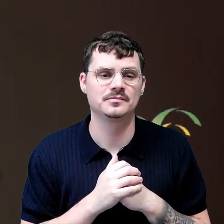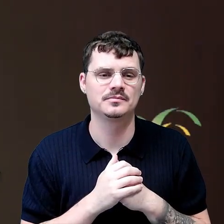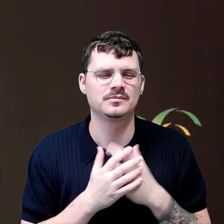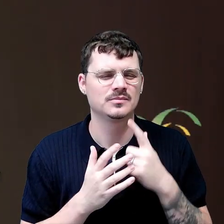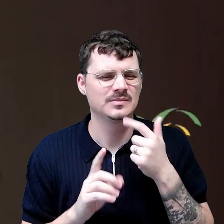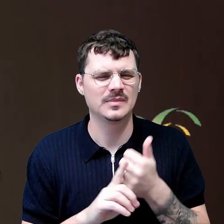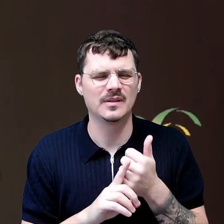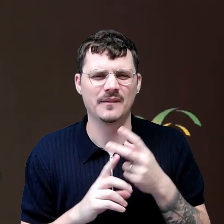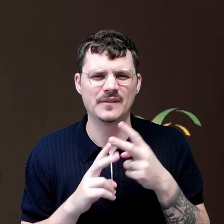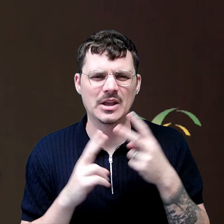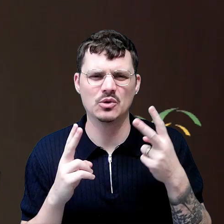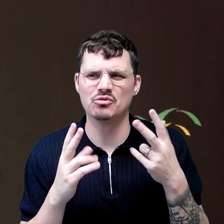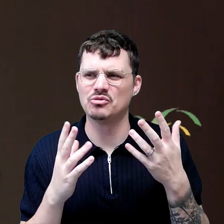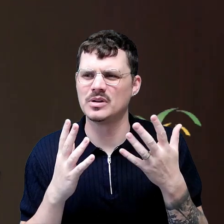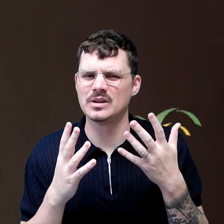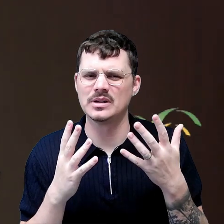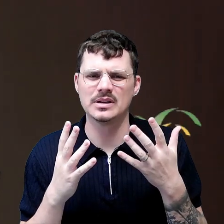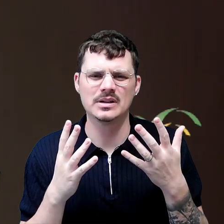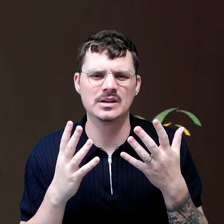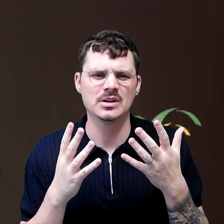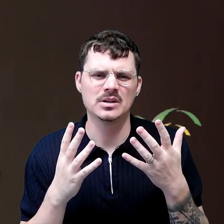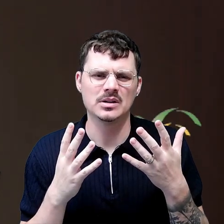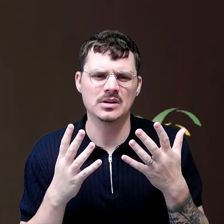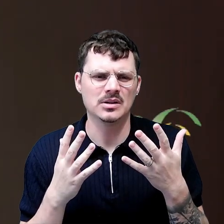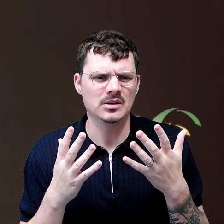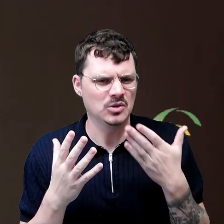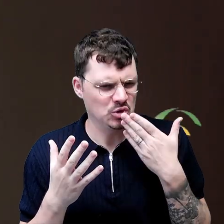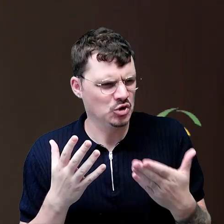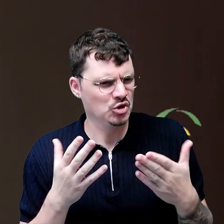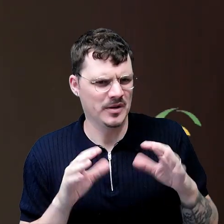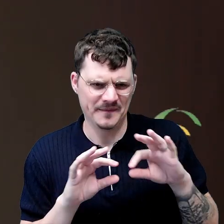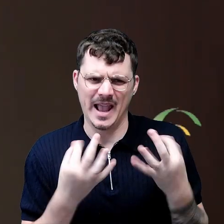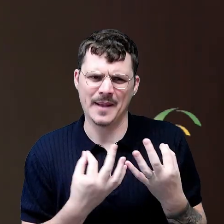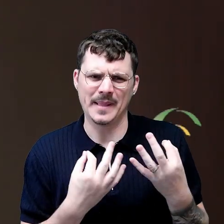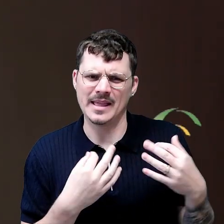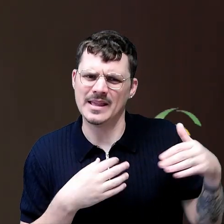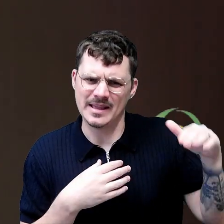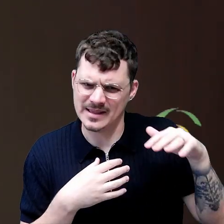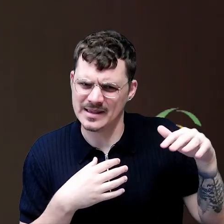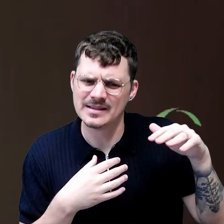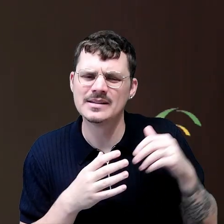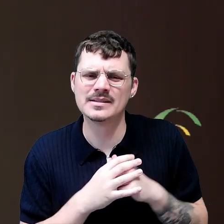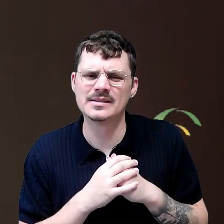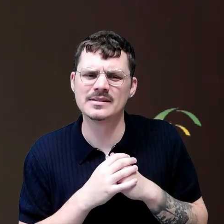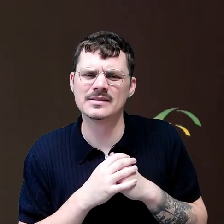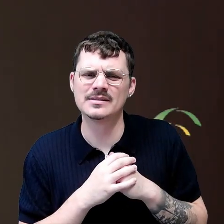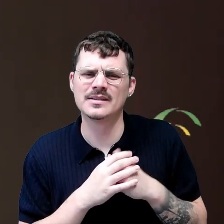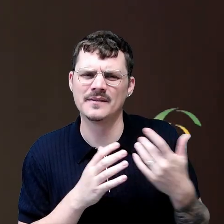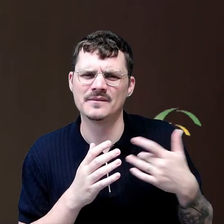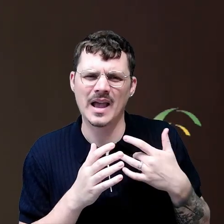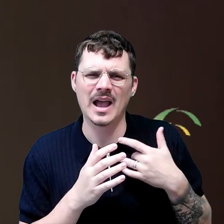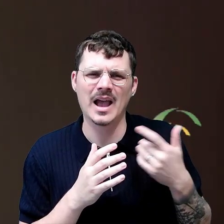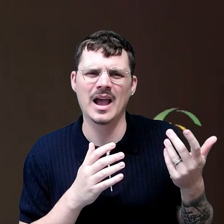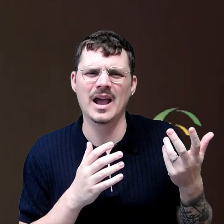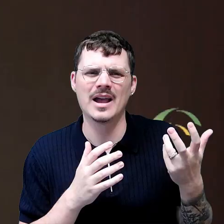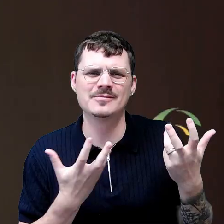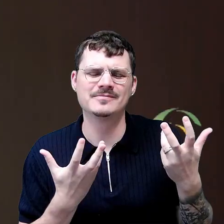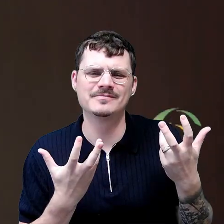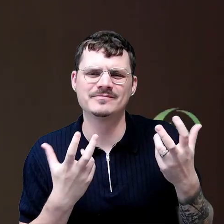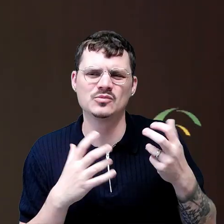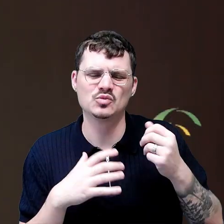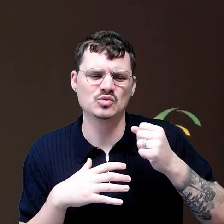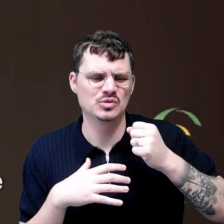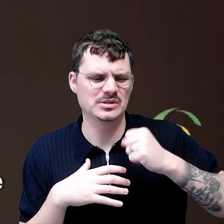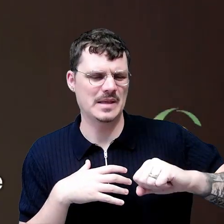it's very, very sophisticated, very well-off family. There was a sort of a